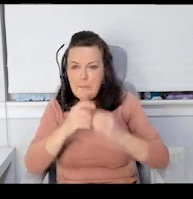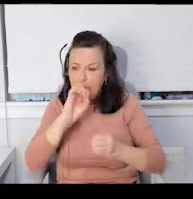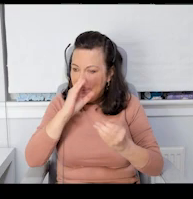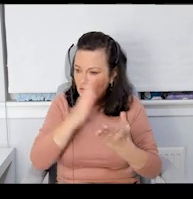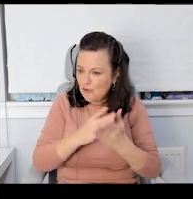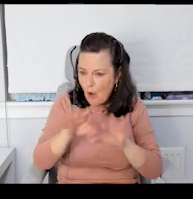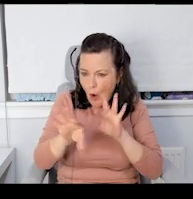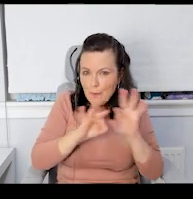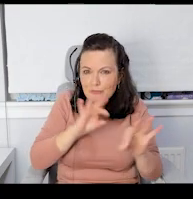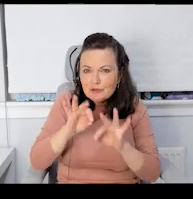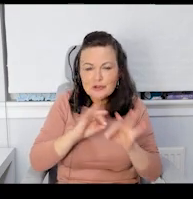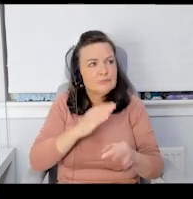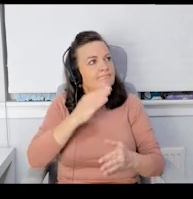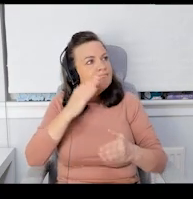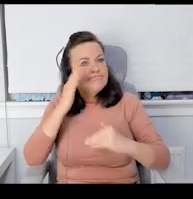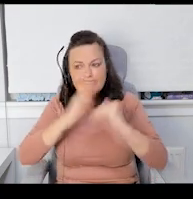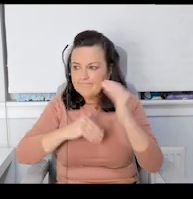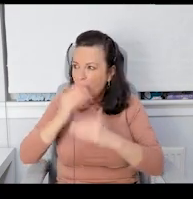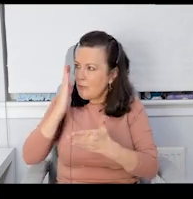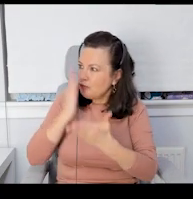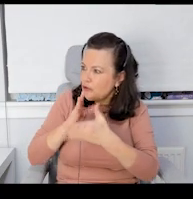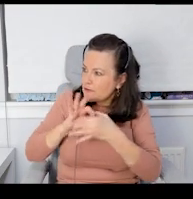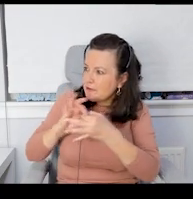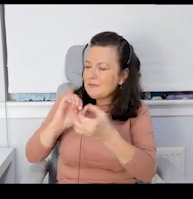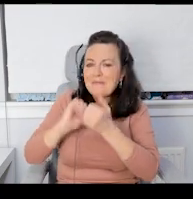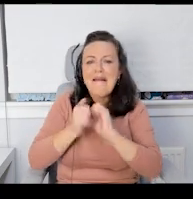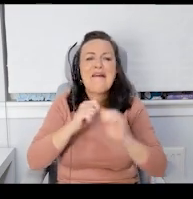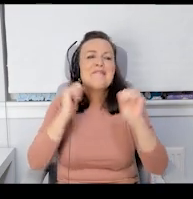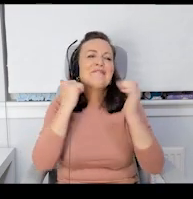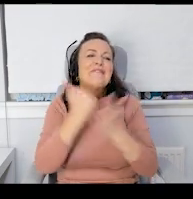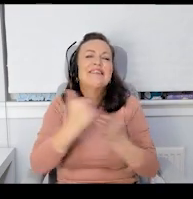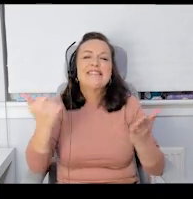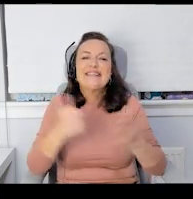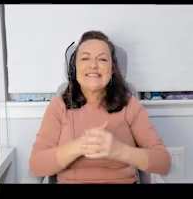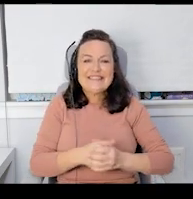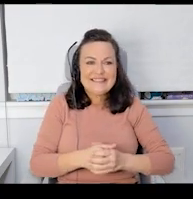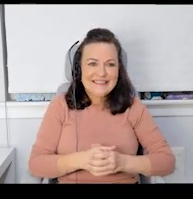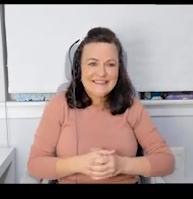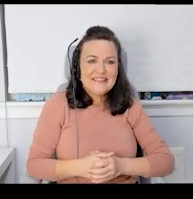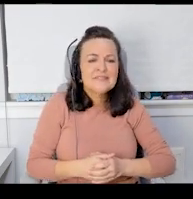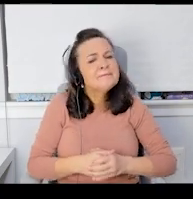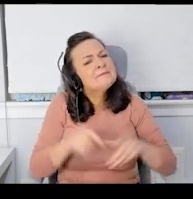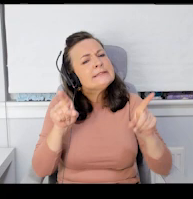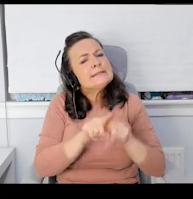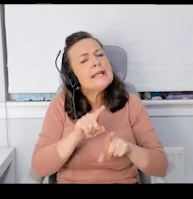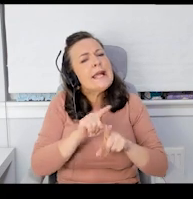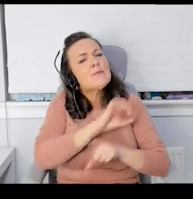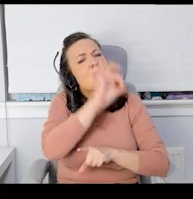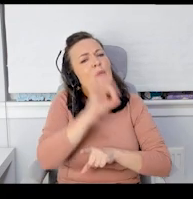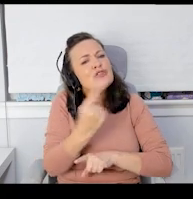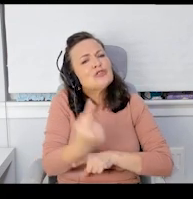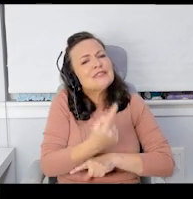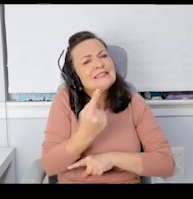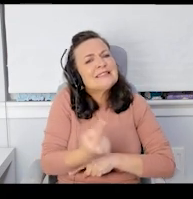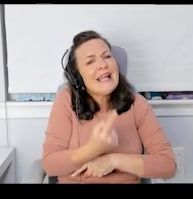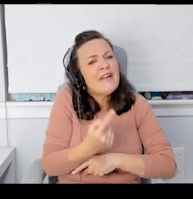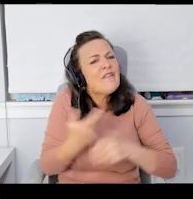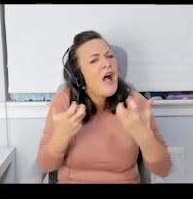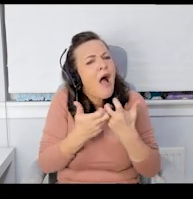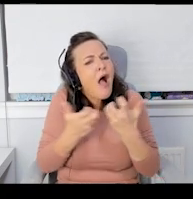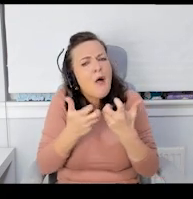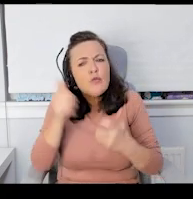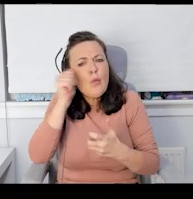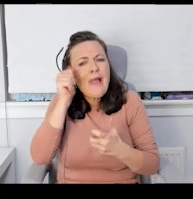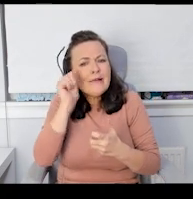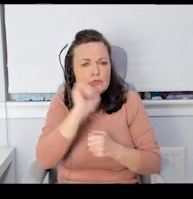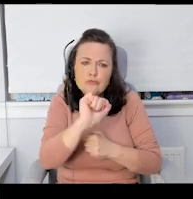it in the options, you know, build the trust with the partners. All fantastic. Thank you very much for that. Eileen, I'm going to pose the same question to yourself then in terms of